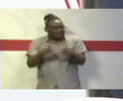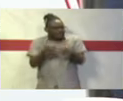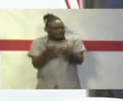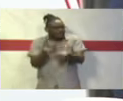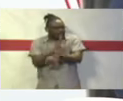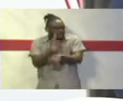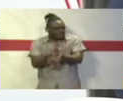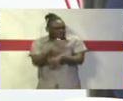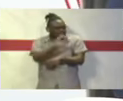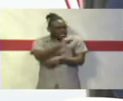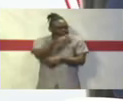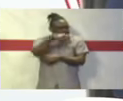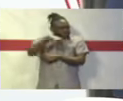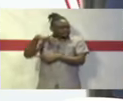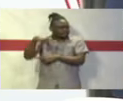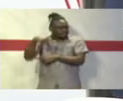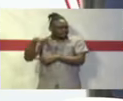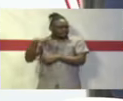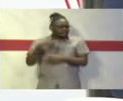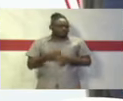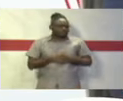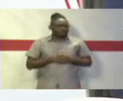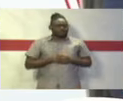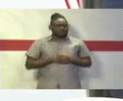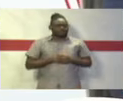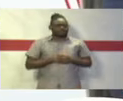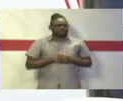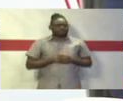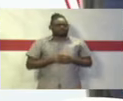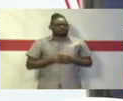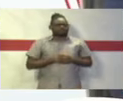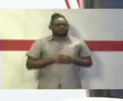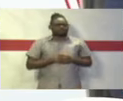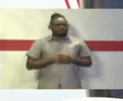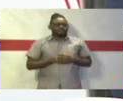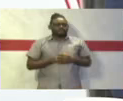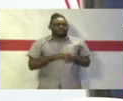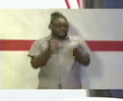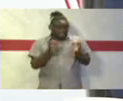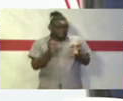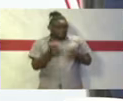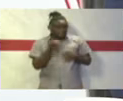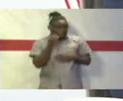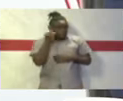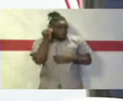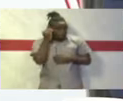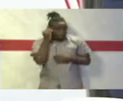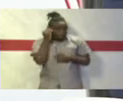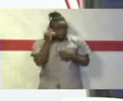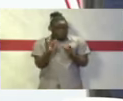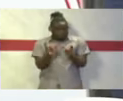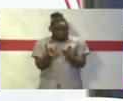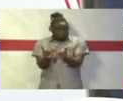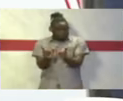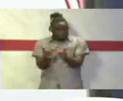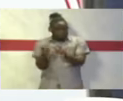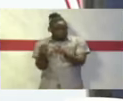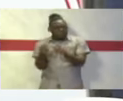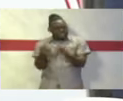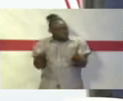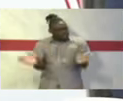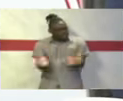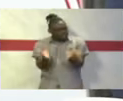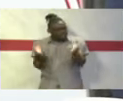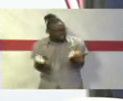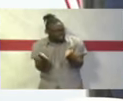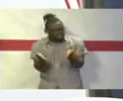our NCRHA patients who basically are on quarantine, we urge you to